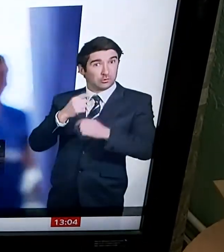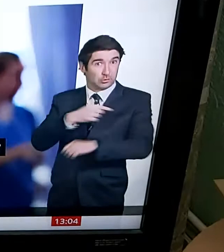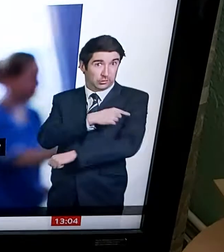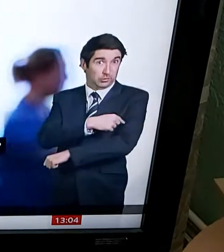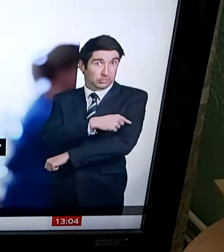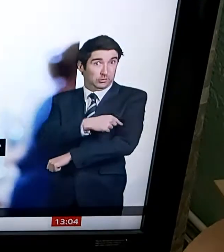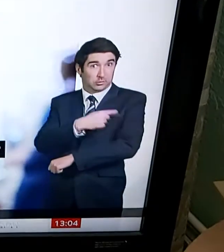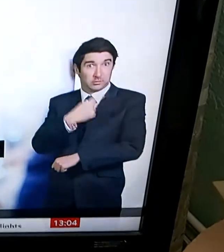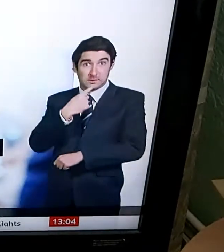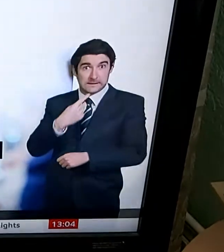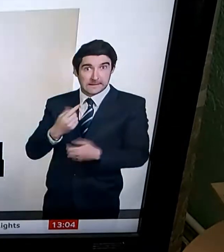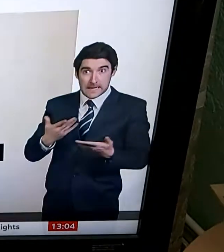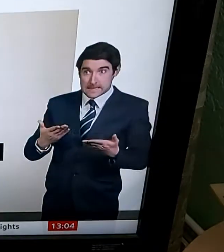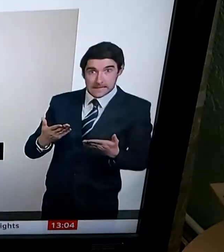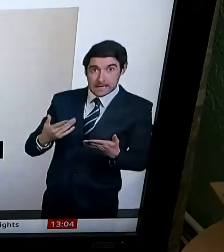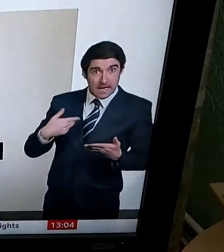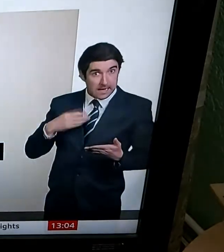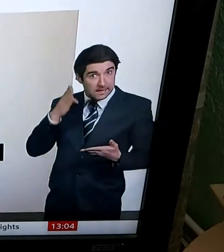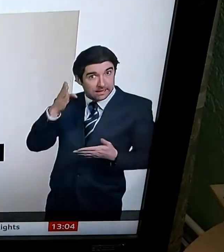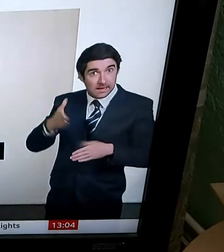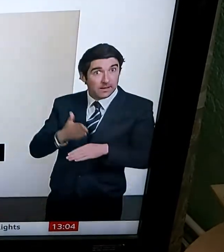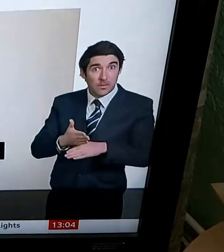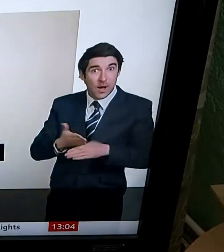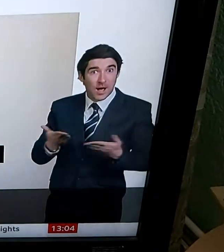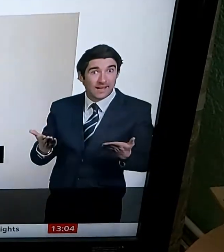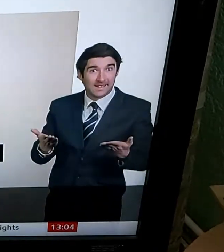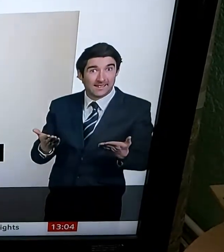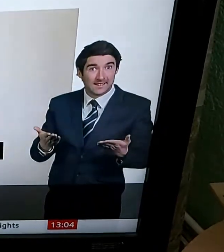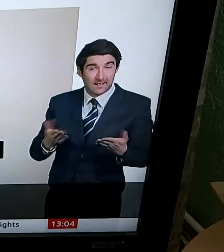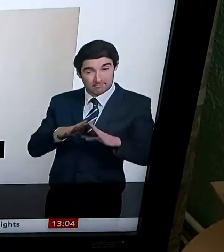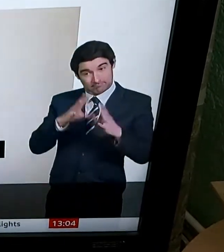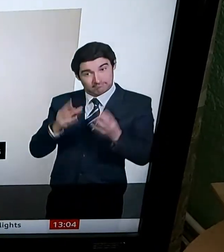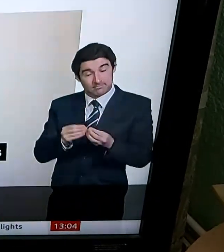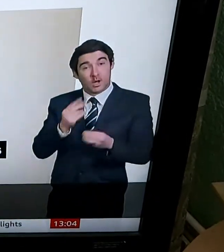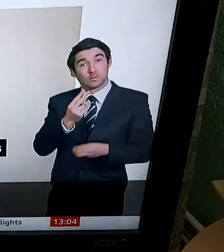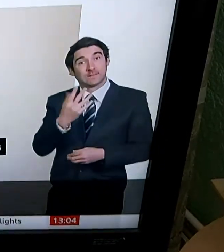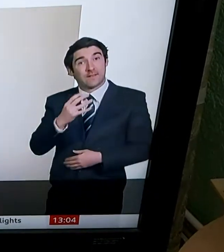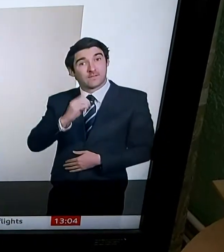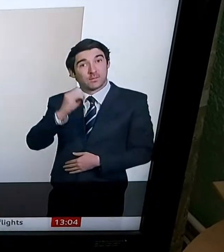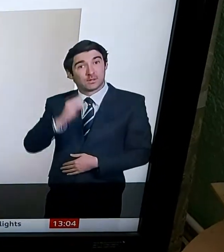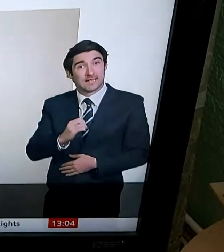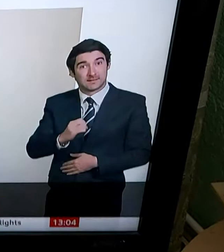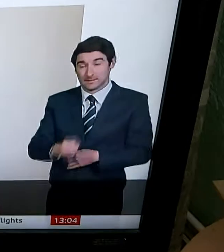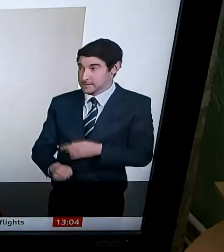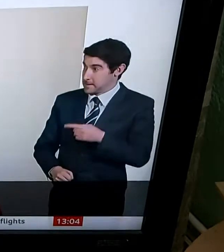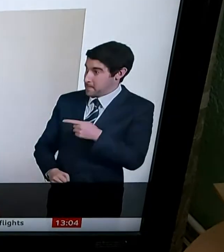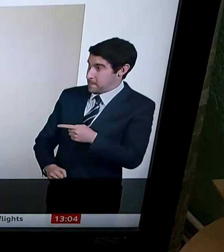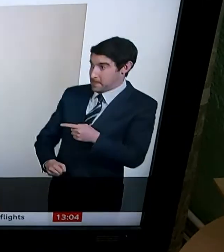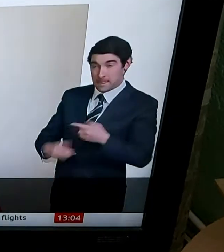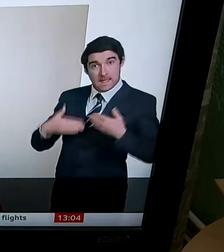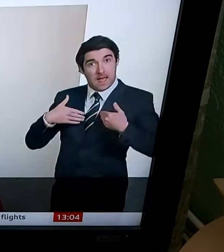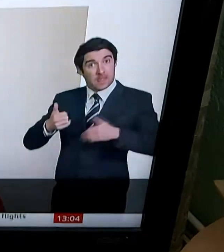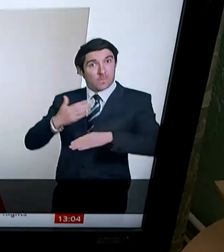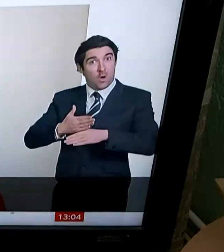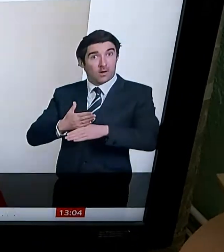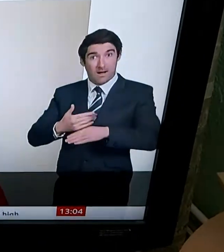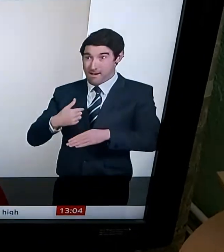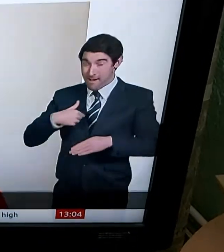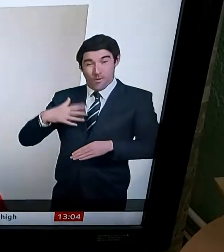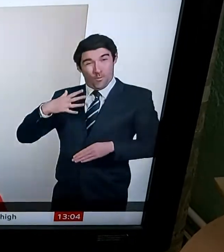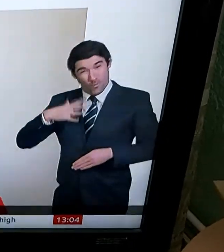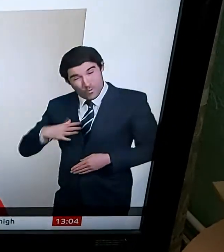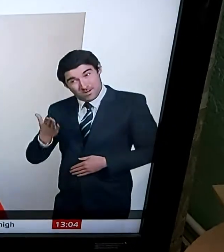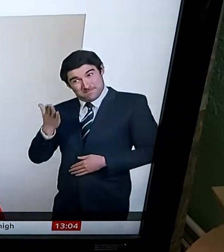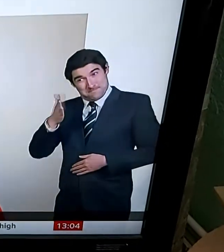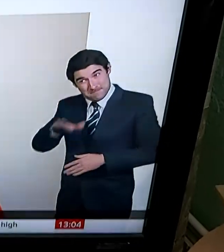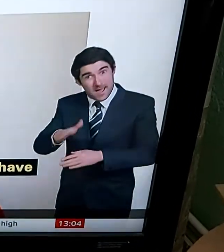of this. I'm really desperate to get back in the workplace. I do wish that we could have testing done so I could know definitely if I